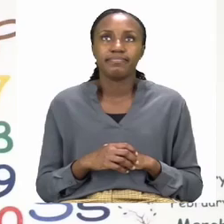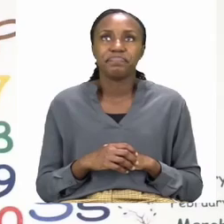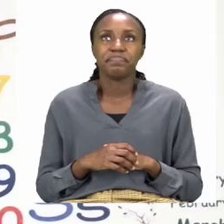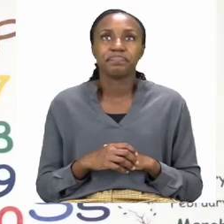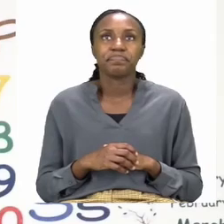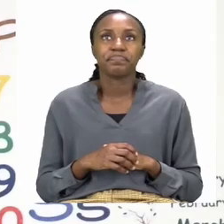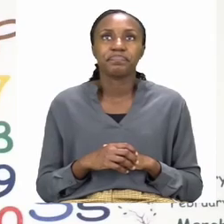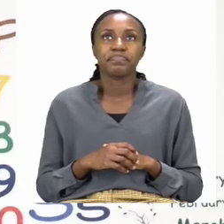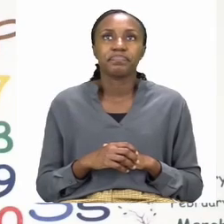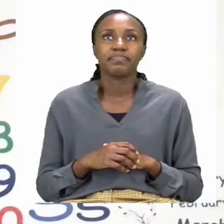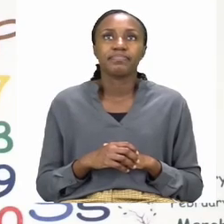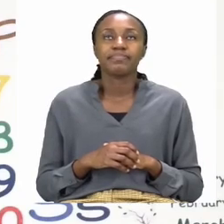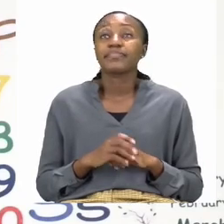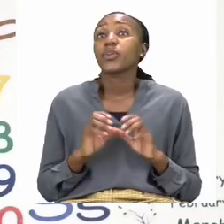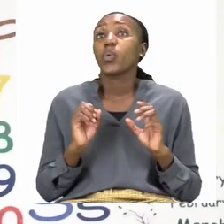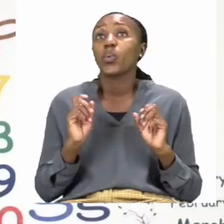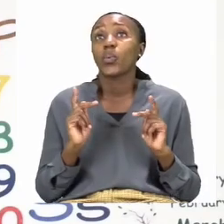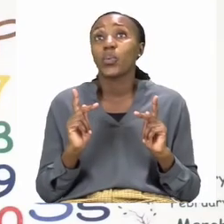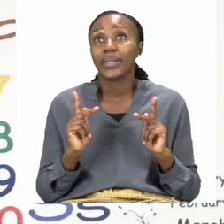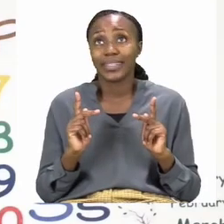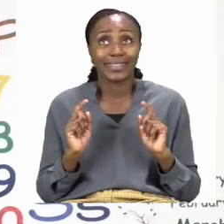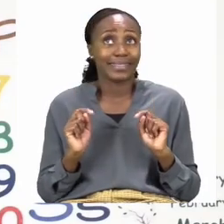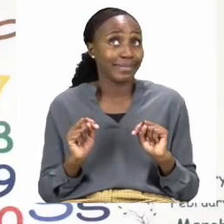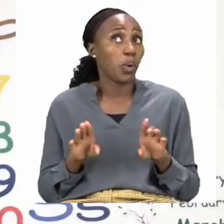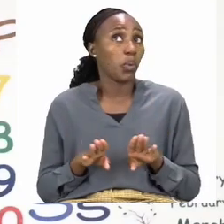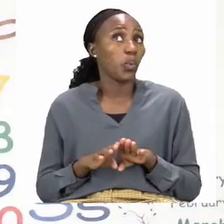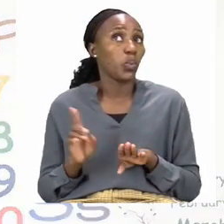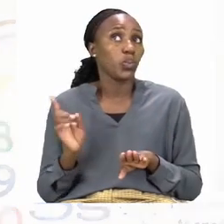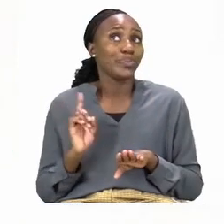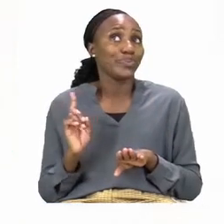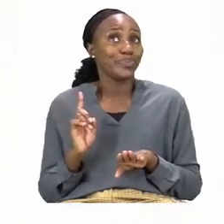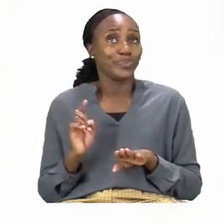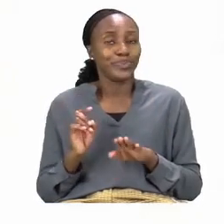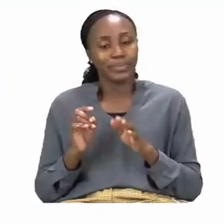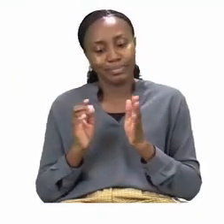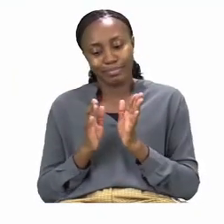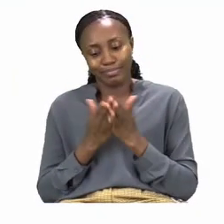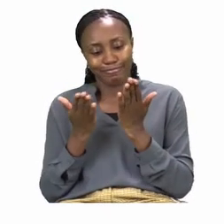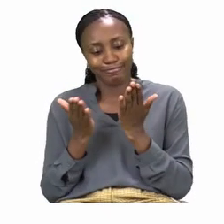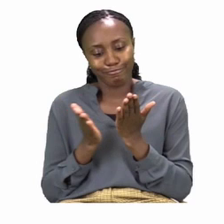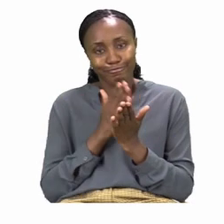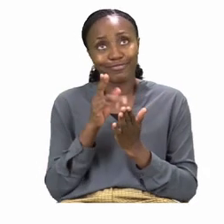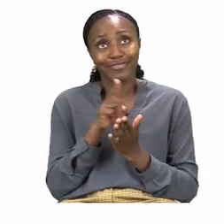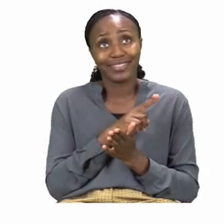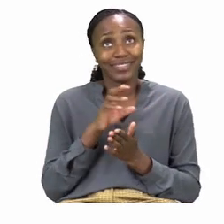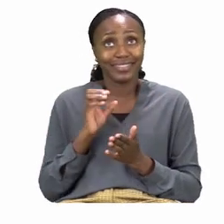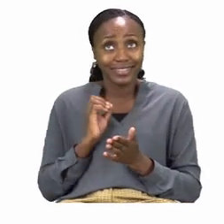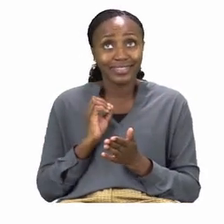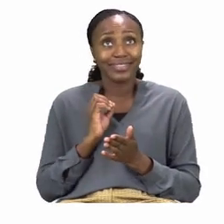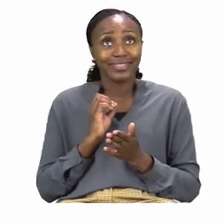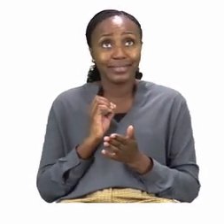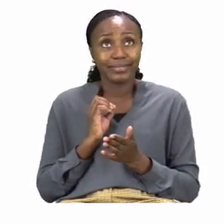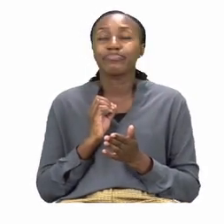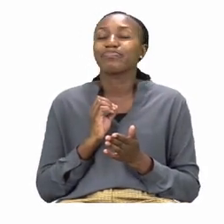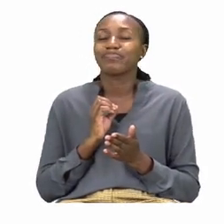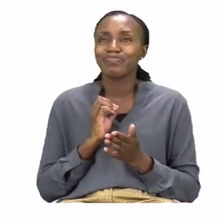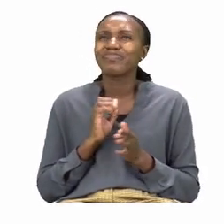Let's start this part of our lesson on page 20. Now here we are going to